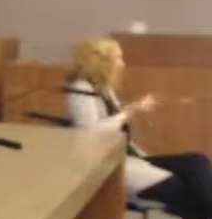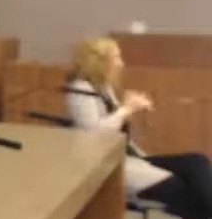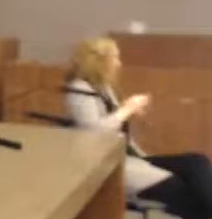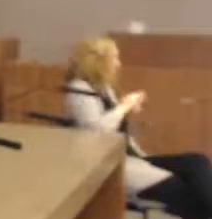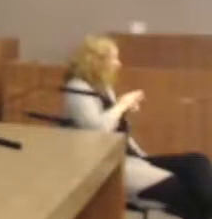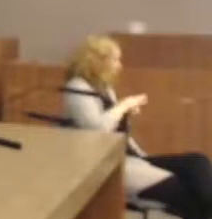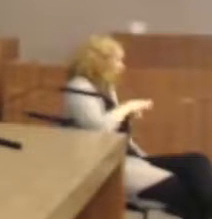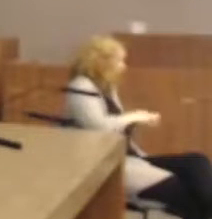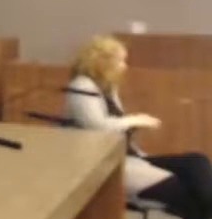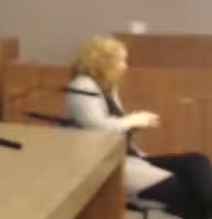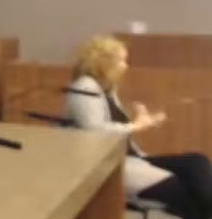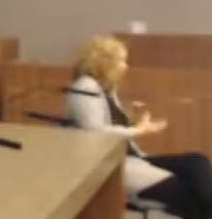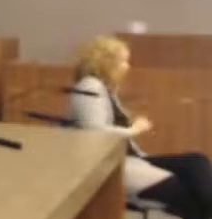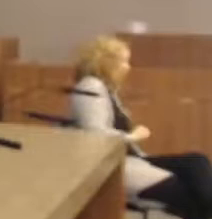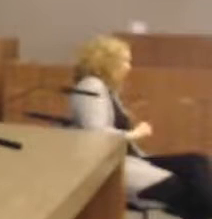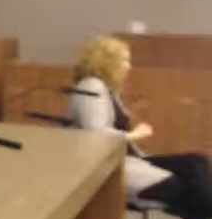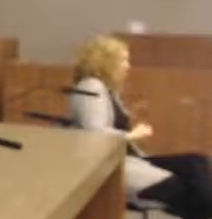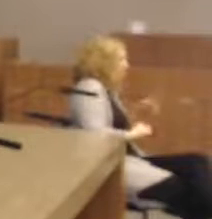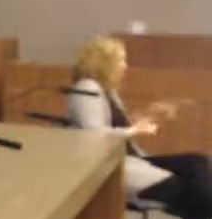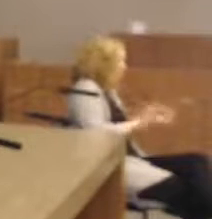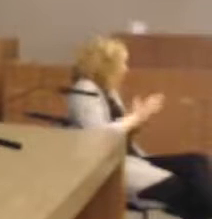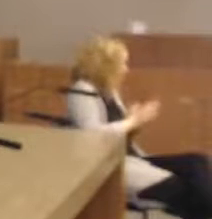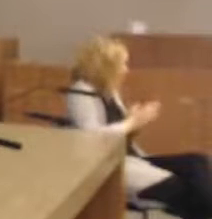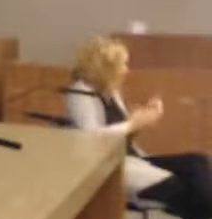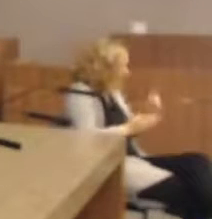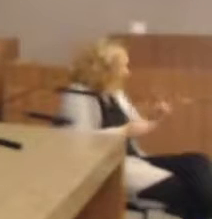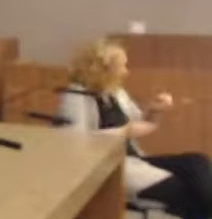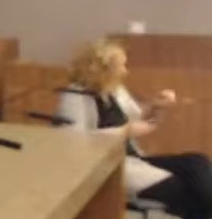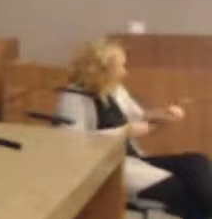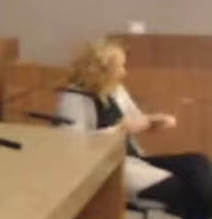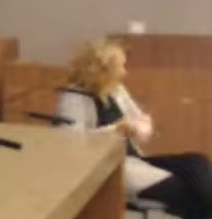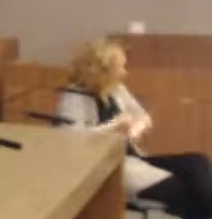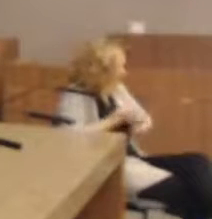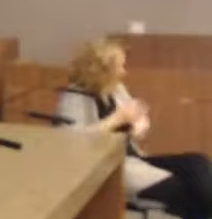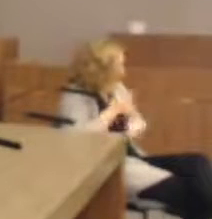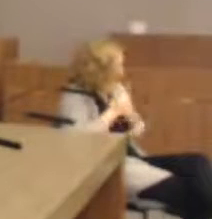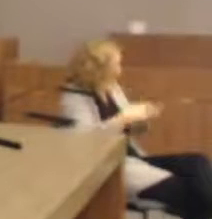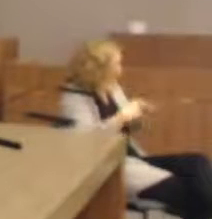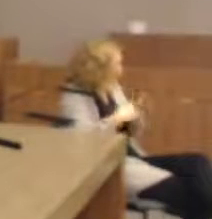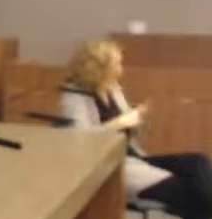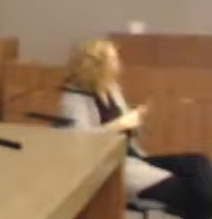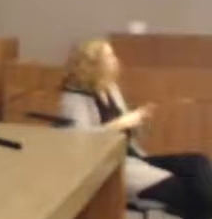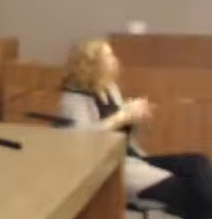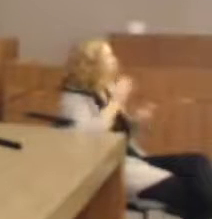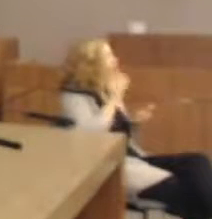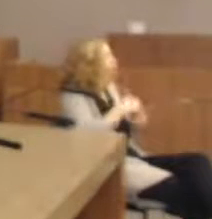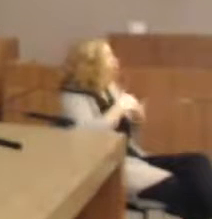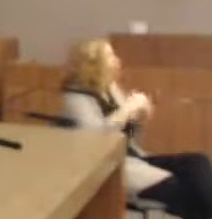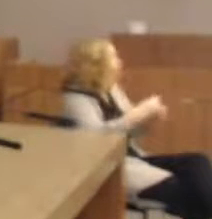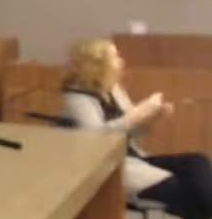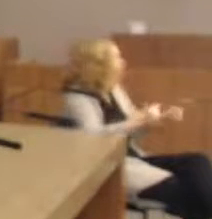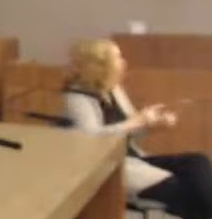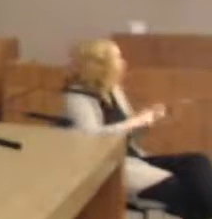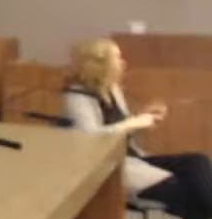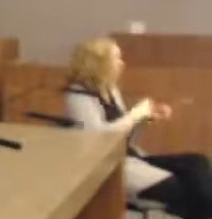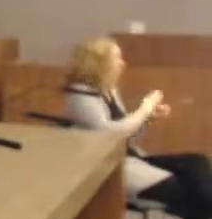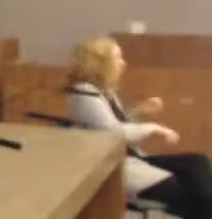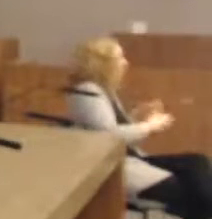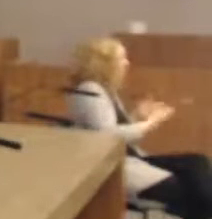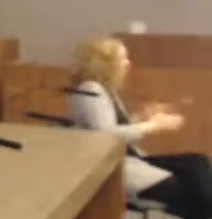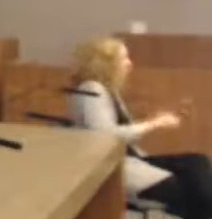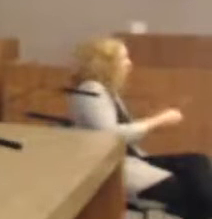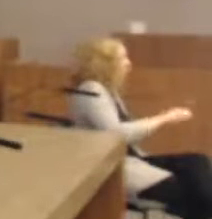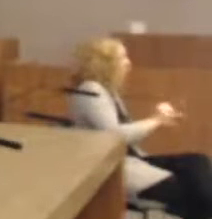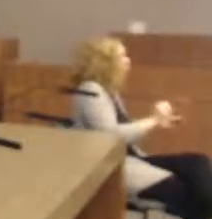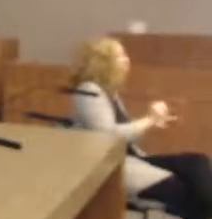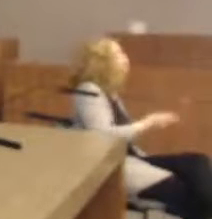maybe and not experience, you're asking them to go sit in an office and talk about. And even though that would make it better, it's really hard to do. So